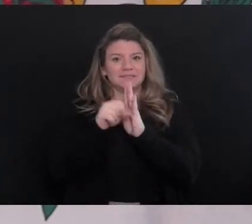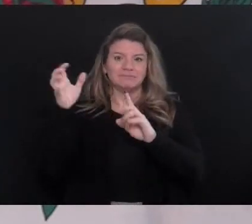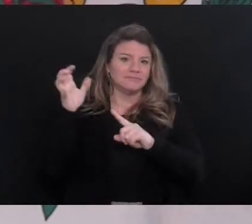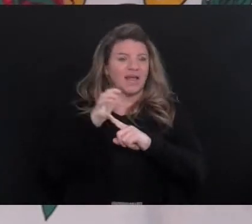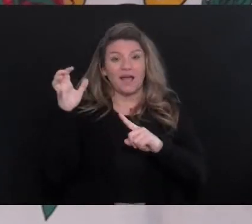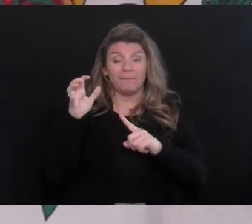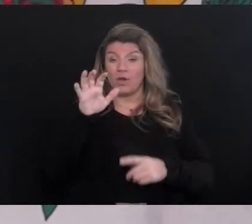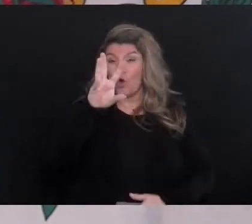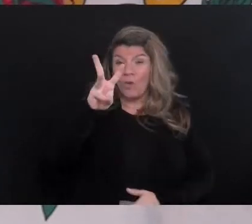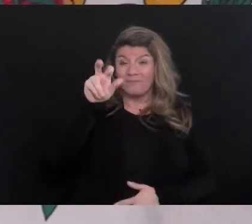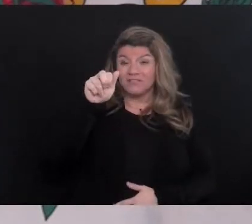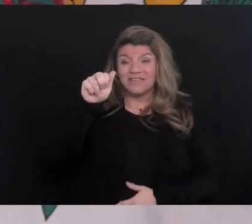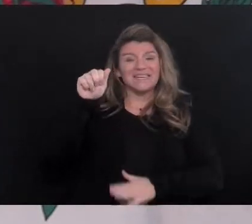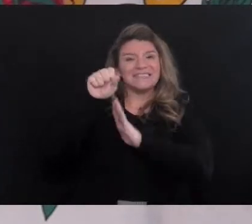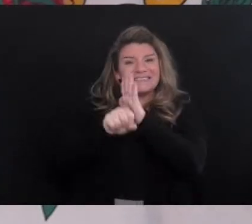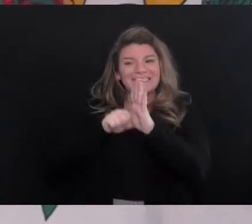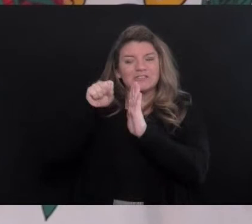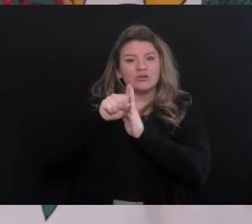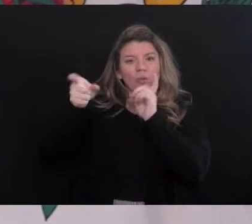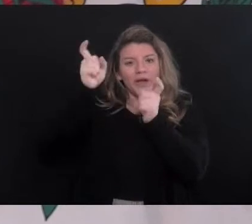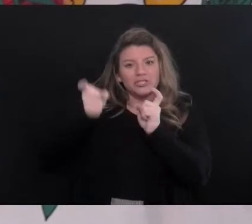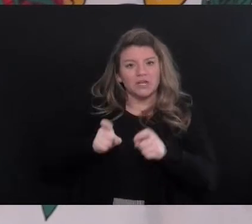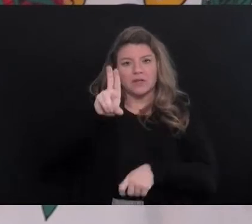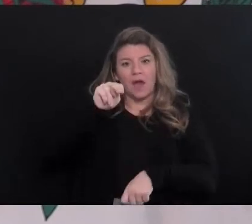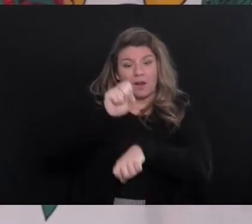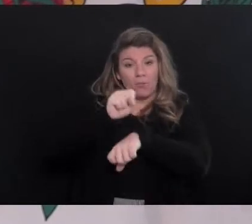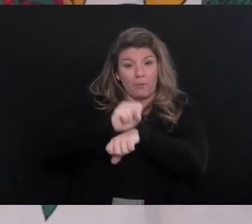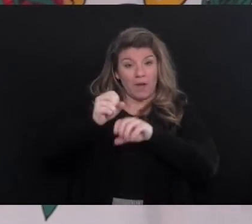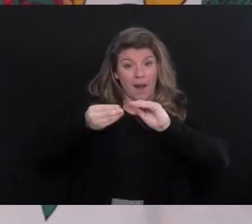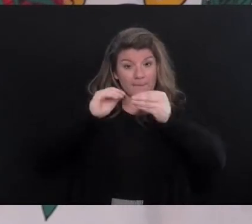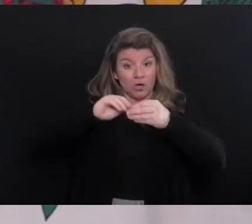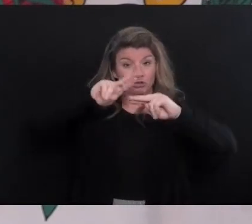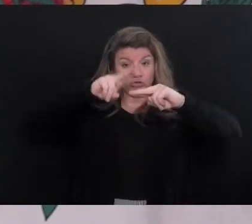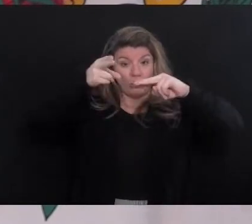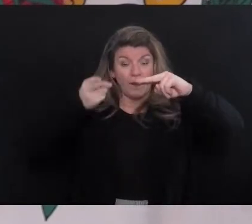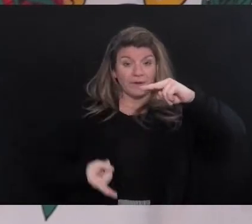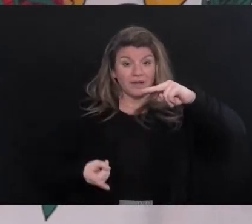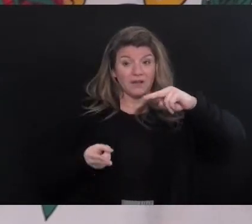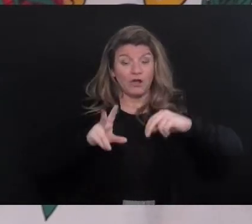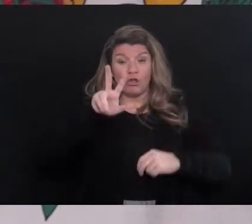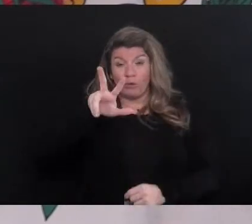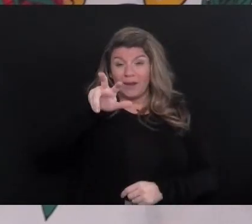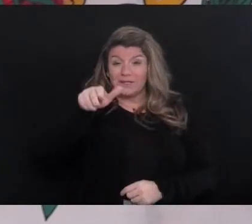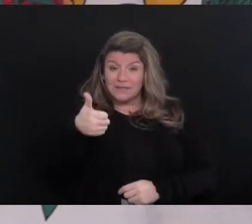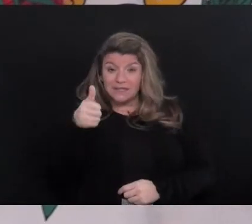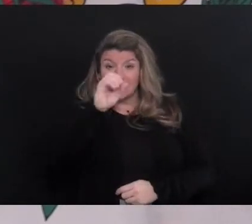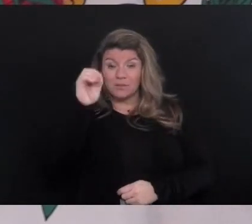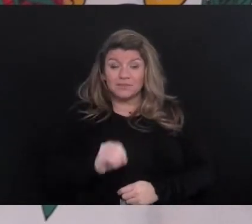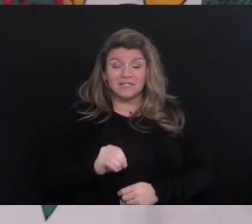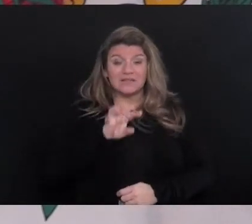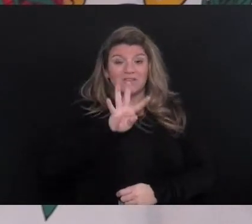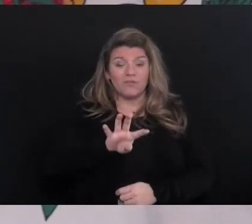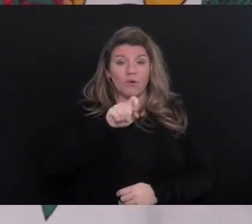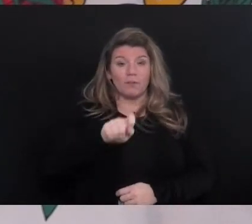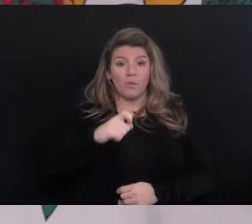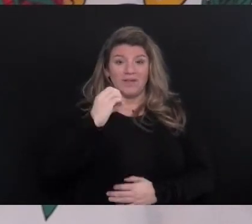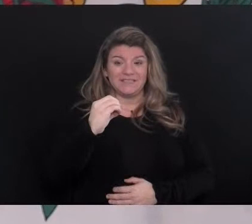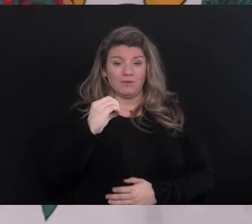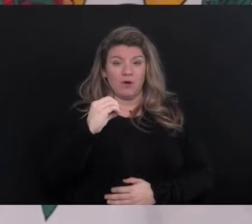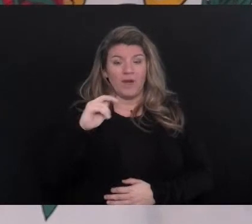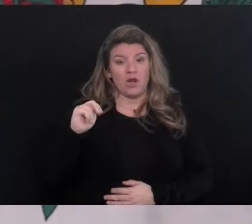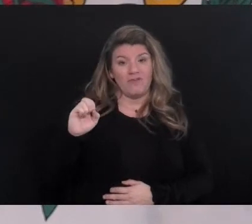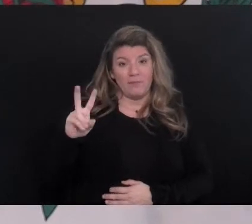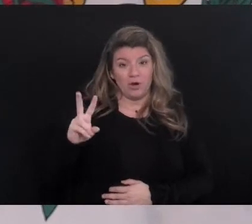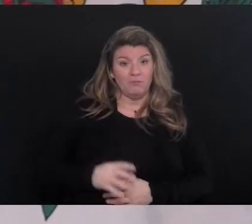Virginia's seasonally adjusted unemployment rate dropped 0.3% to 4.0 in